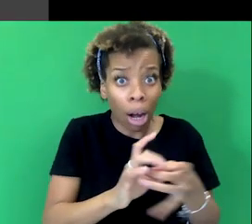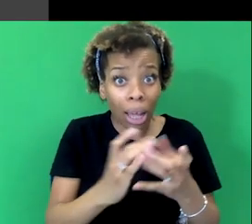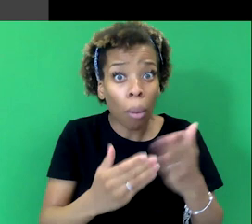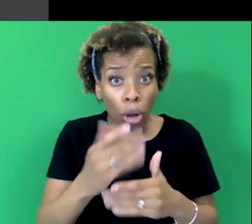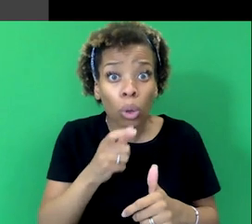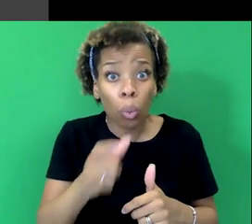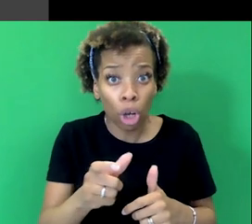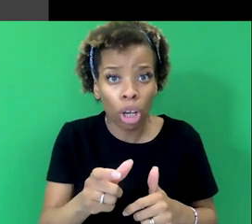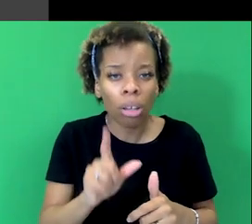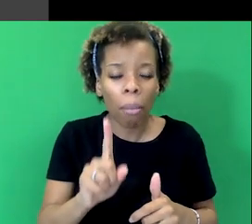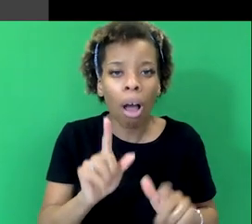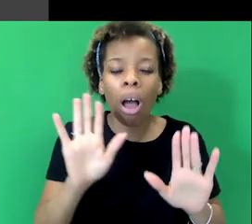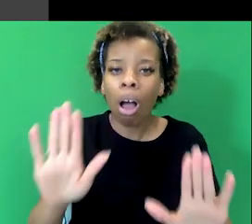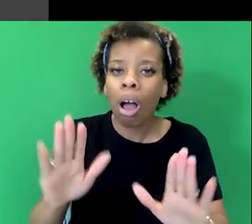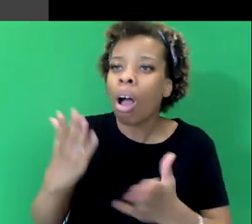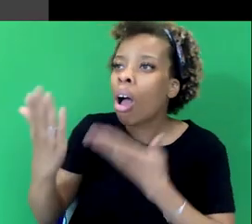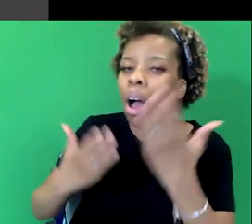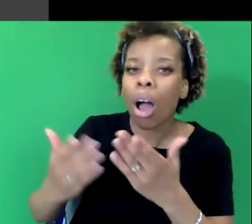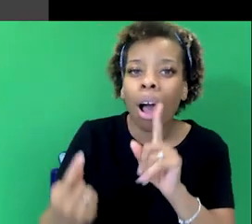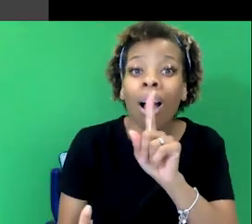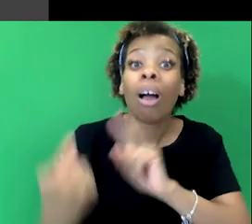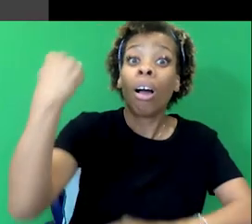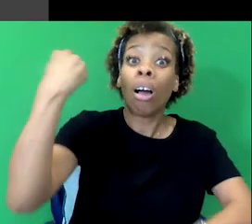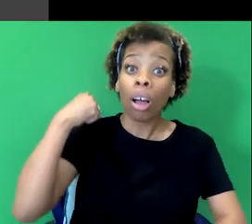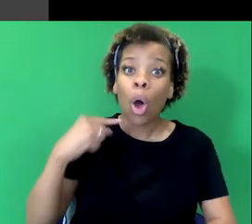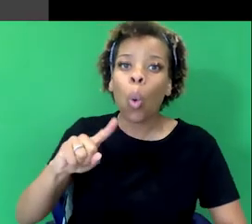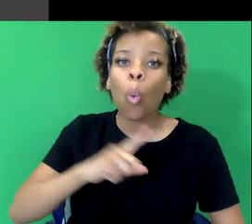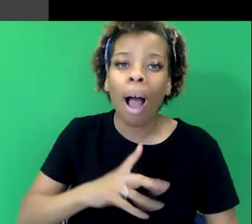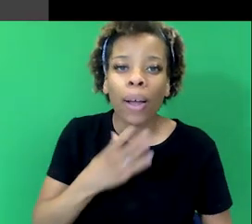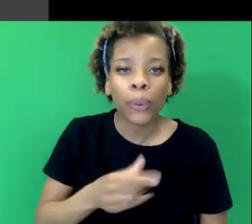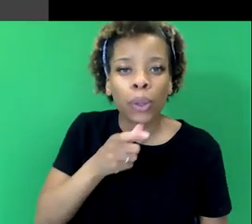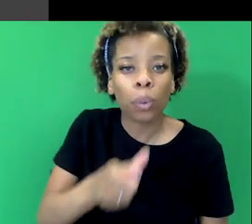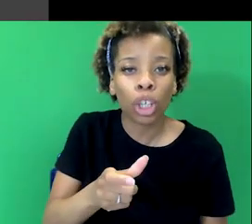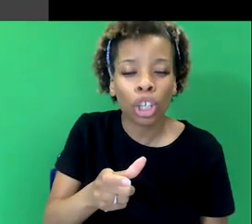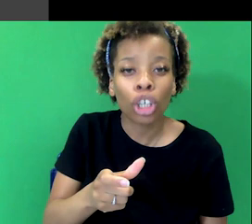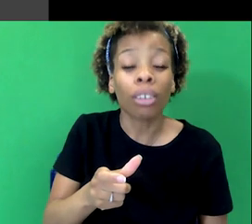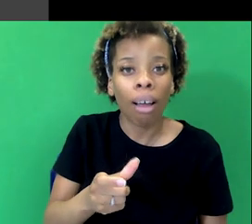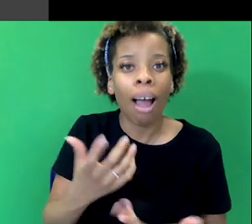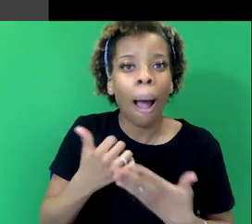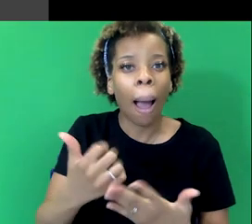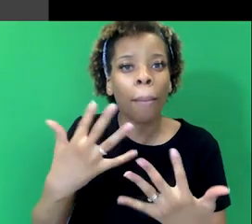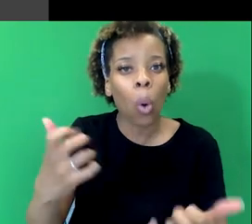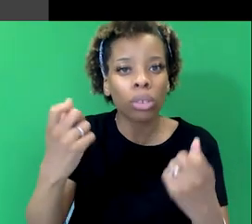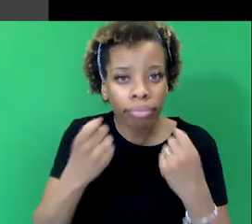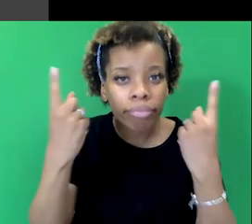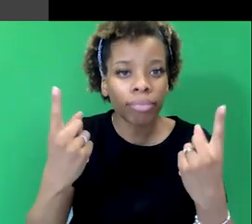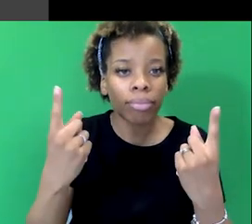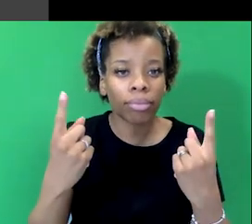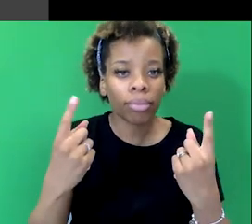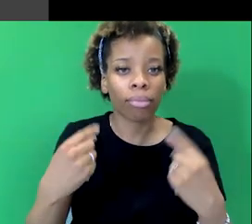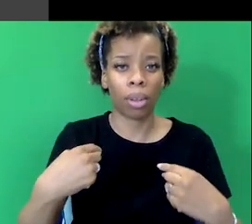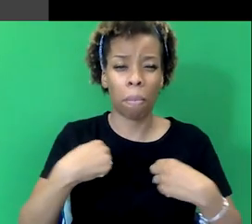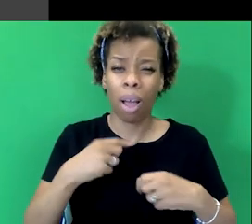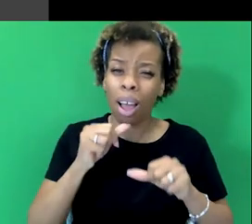at that point, root it in the period, but will be understandable to the audience. My favourite one was bull